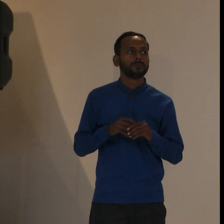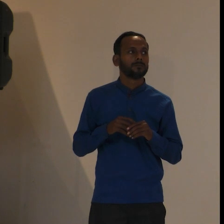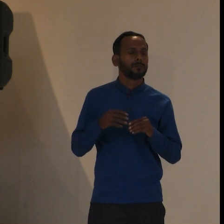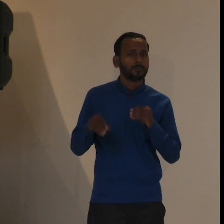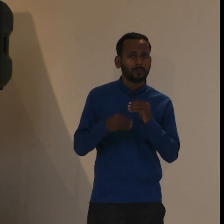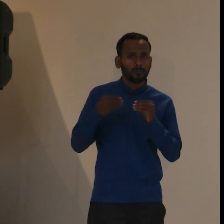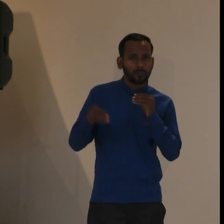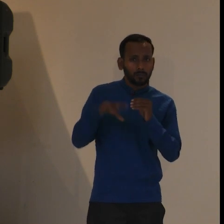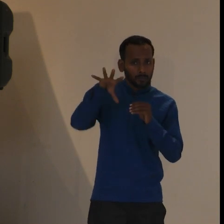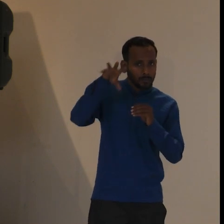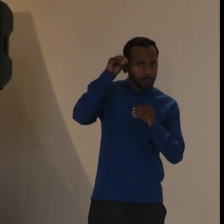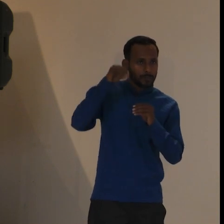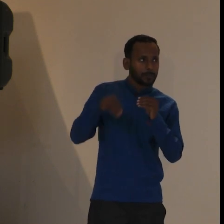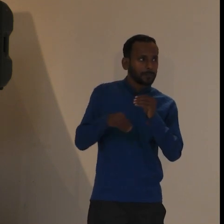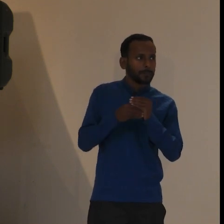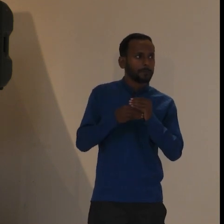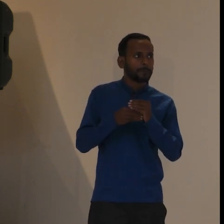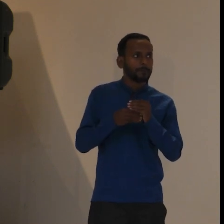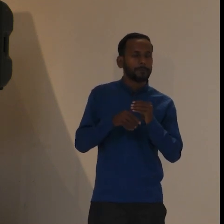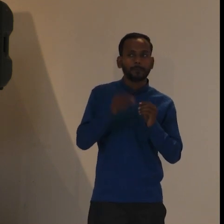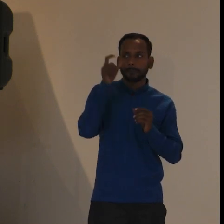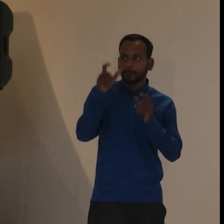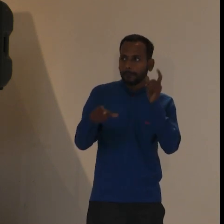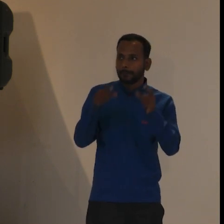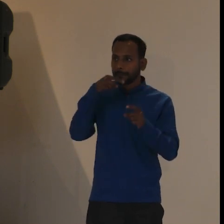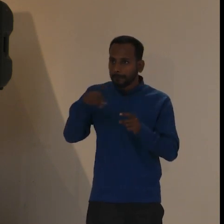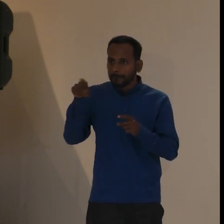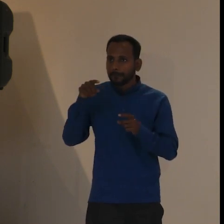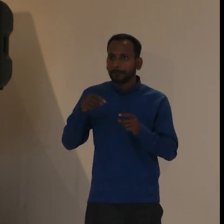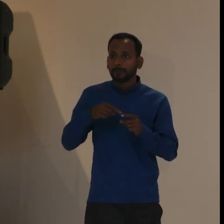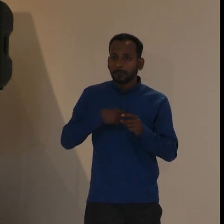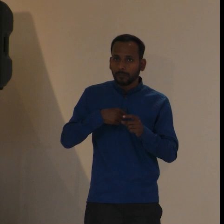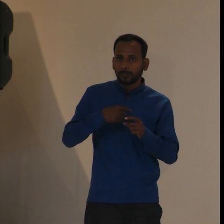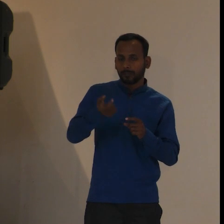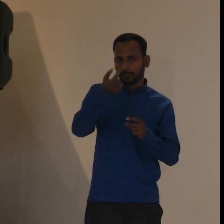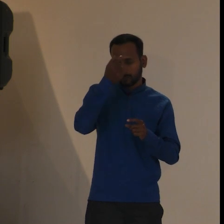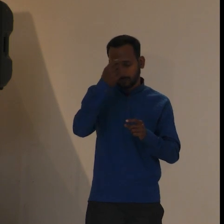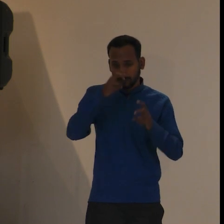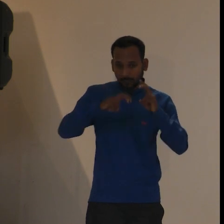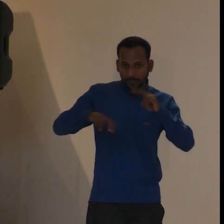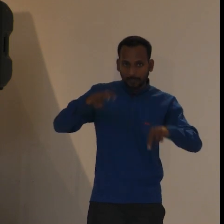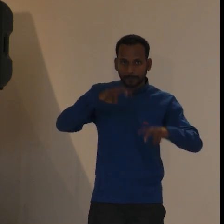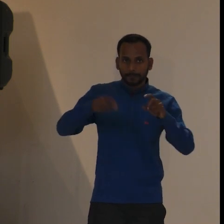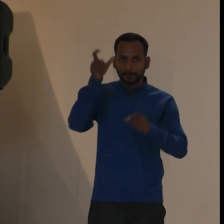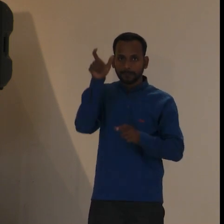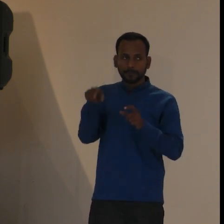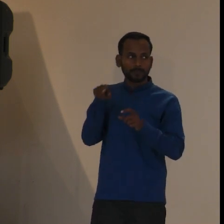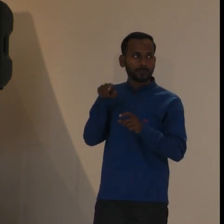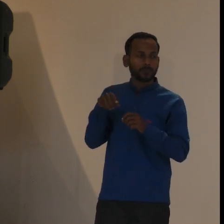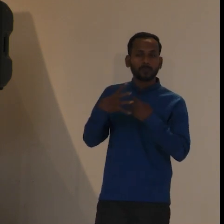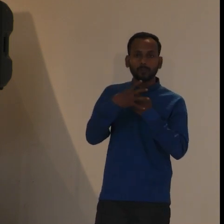Echoing what you said, those were my problems as a researcher with what we were